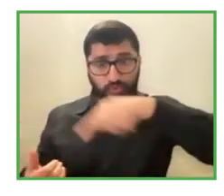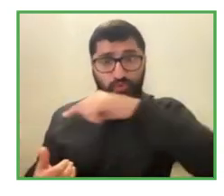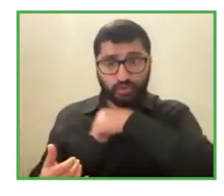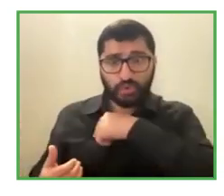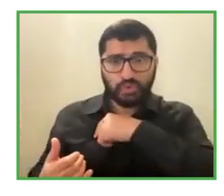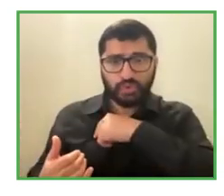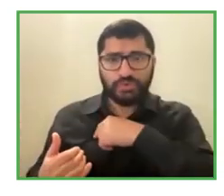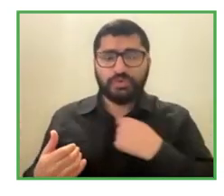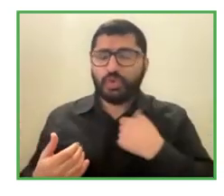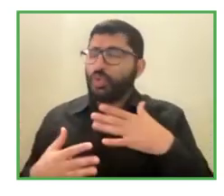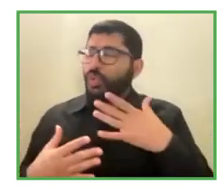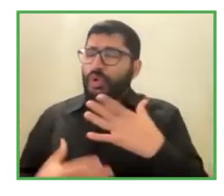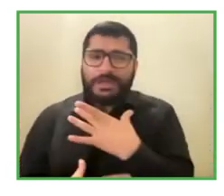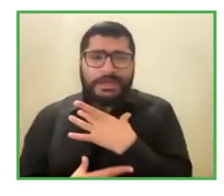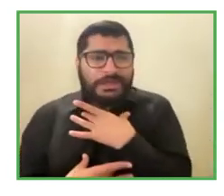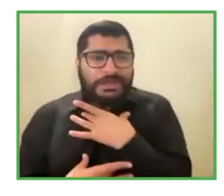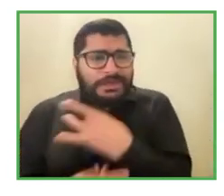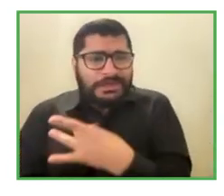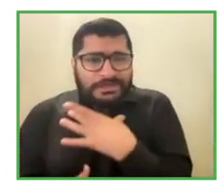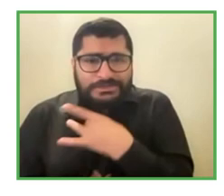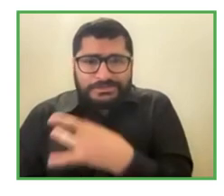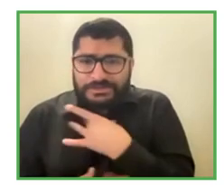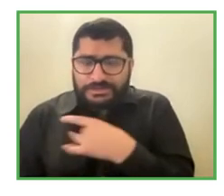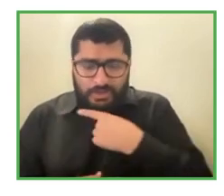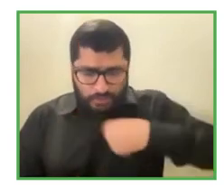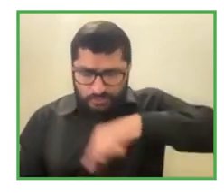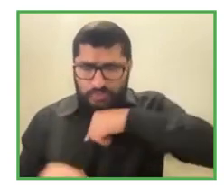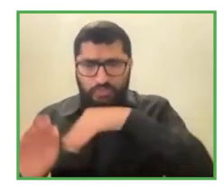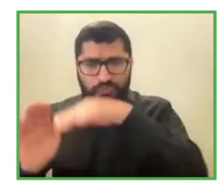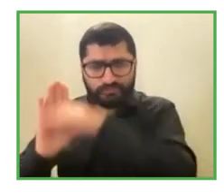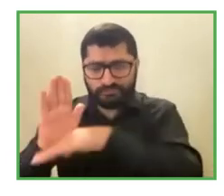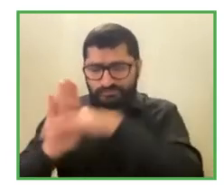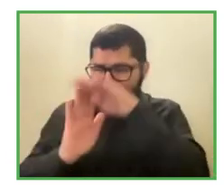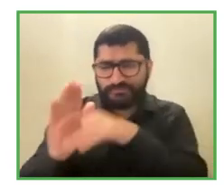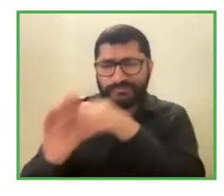it's very interesting that our work now is